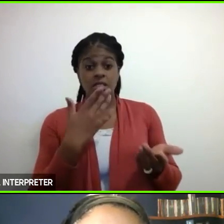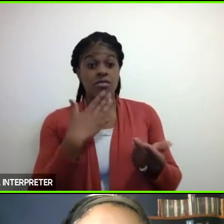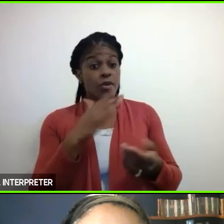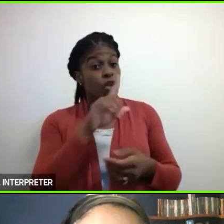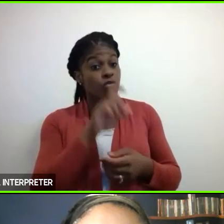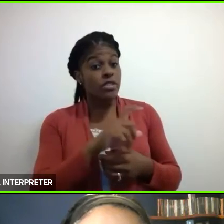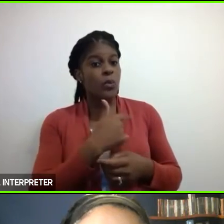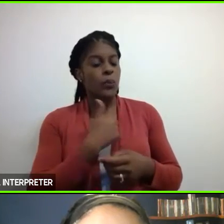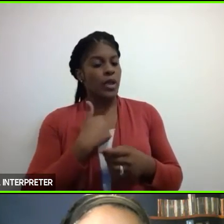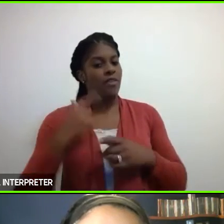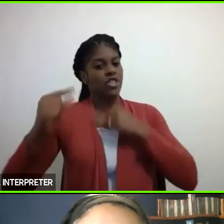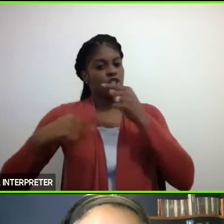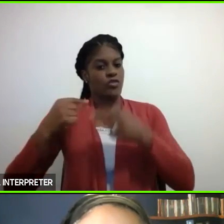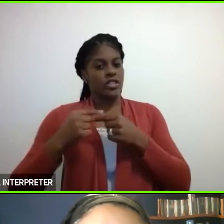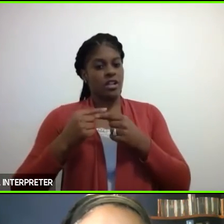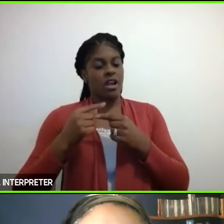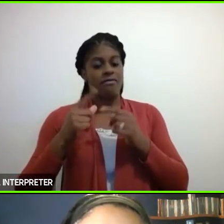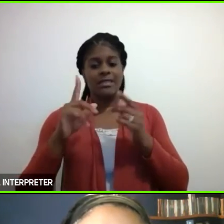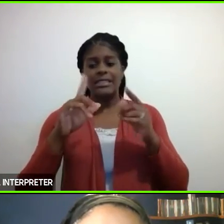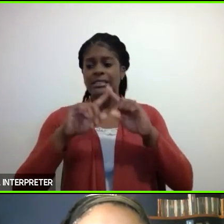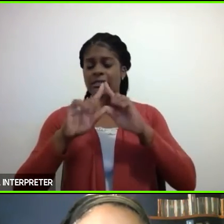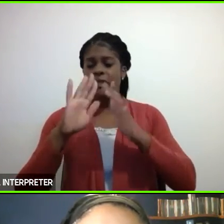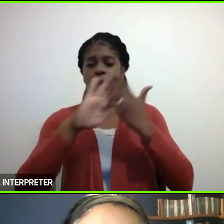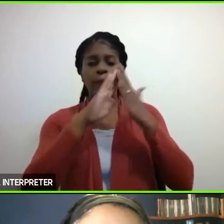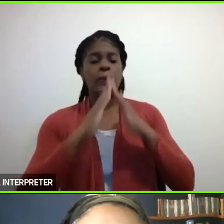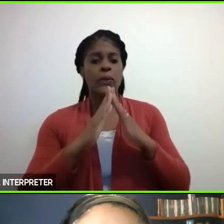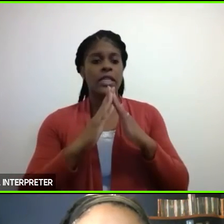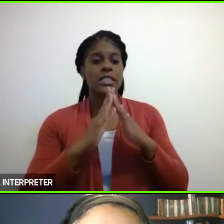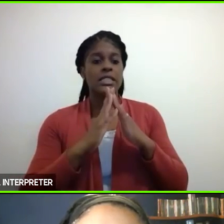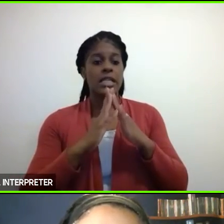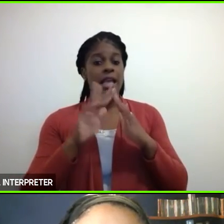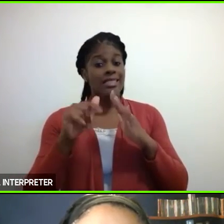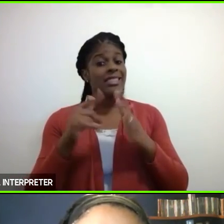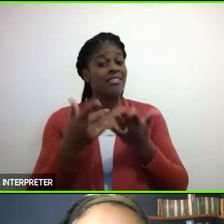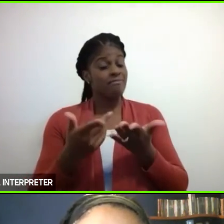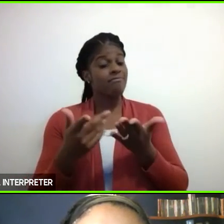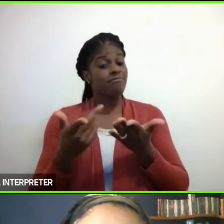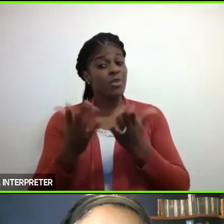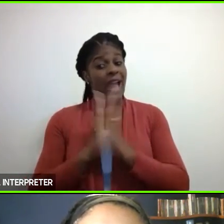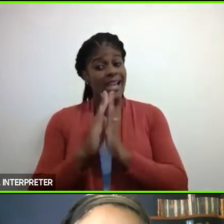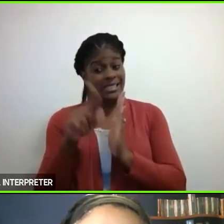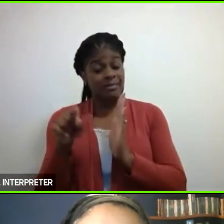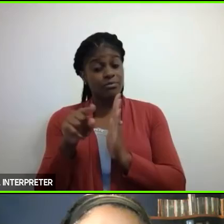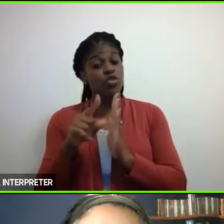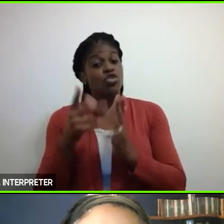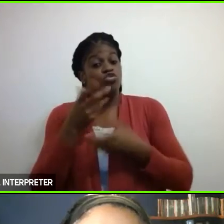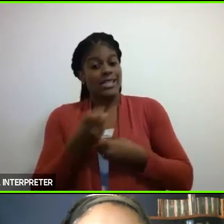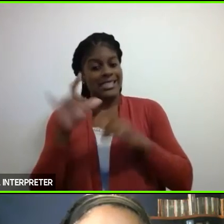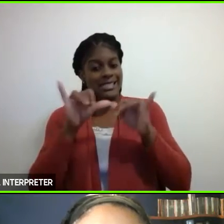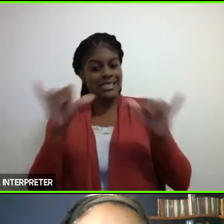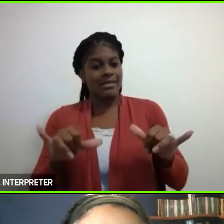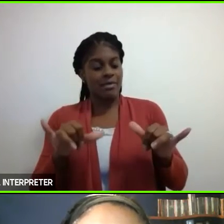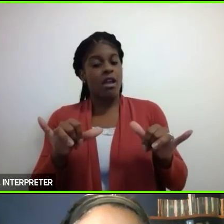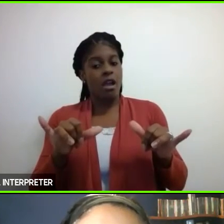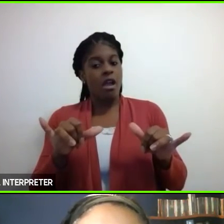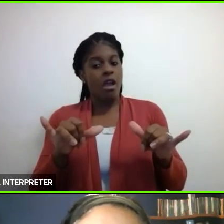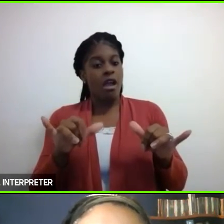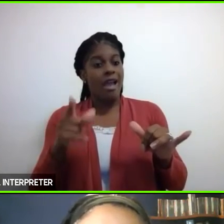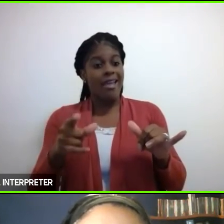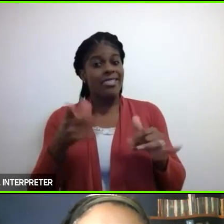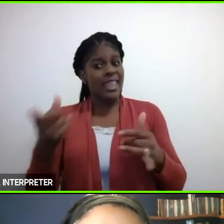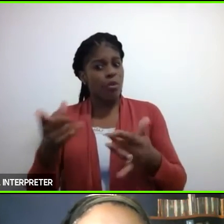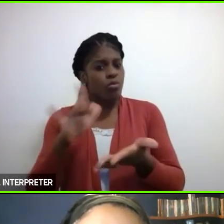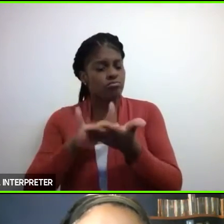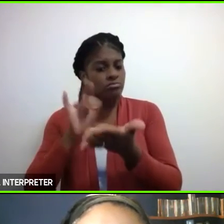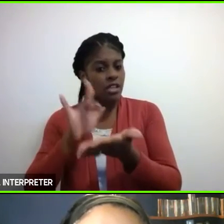like generations of communities who have been asked to trust in a system and then had been taking advantage of